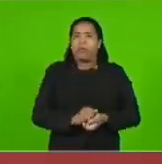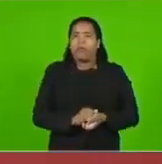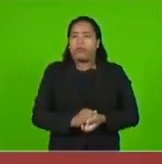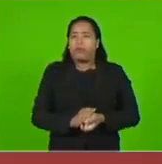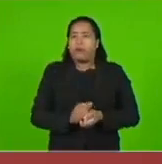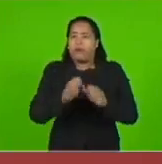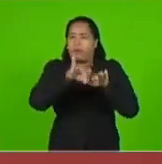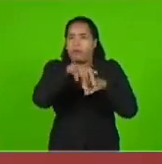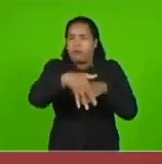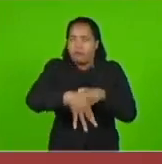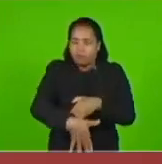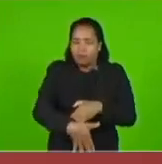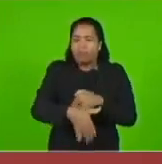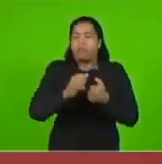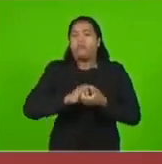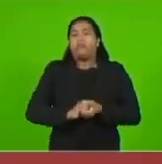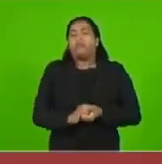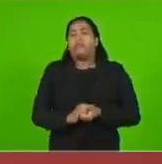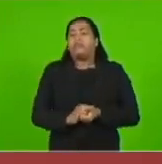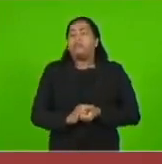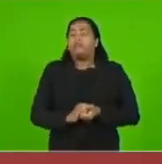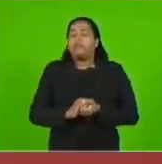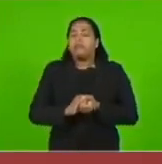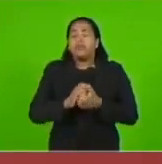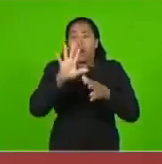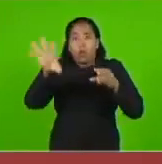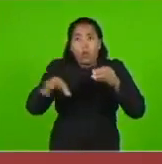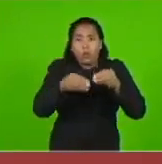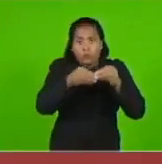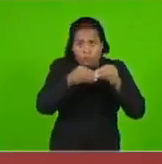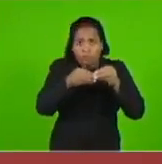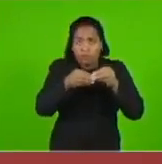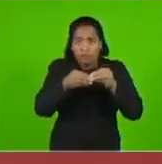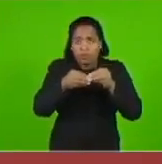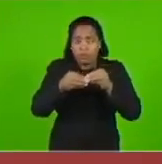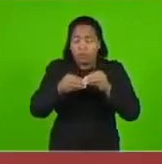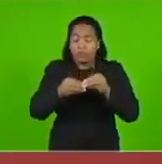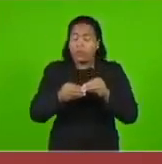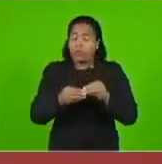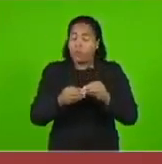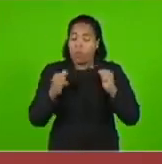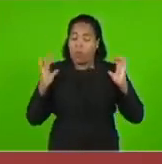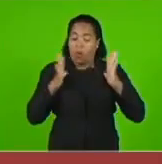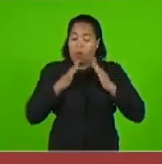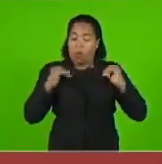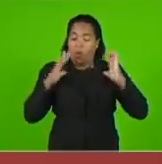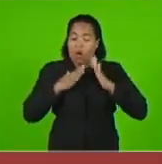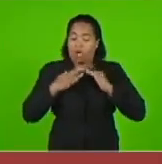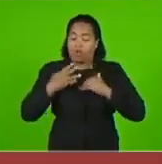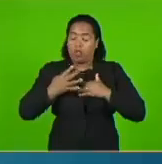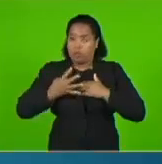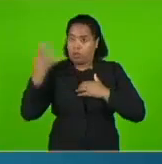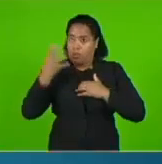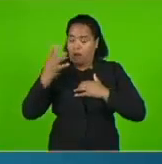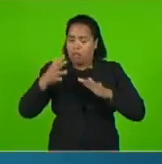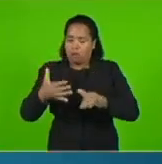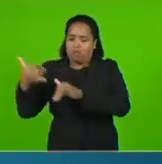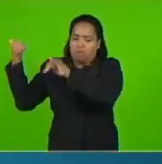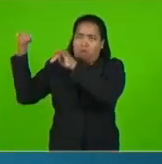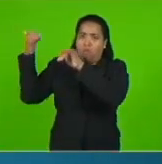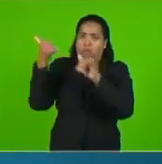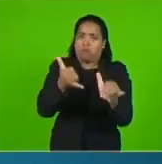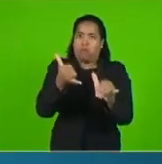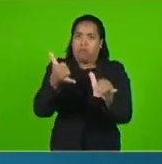other against fresh water. So now let's go to the fourth trumpet, summarizing. The fourth angel sounded his